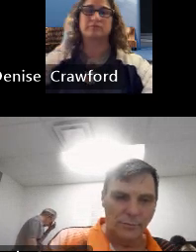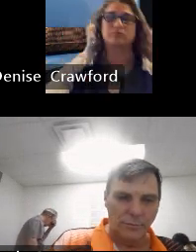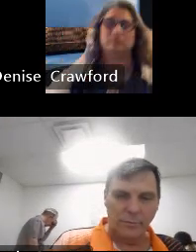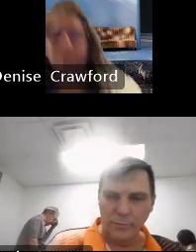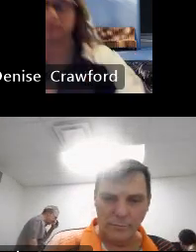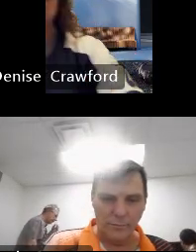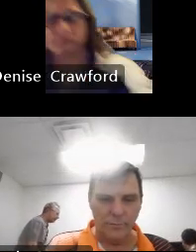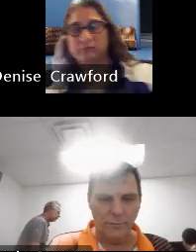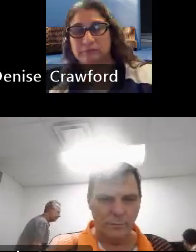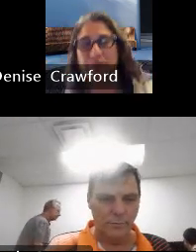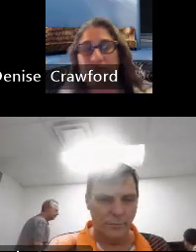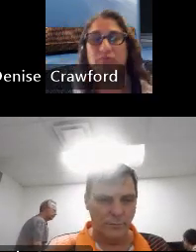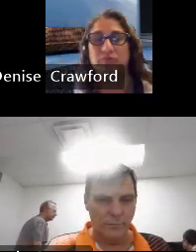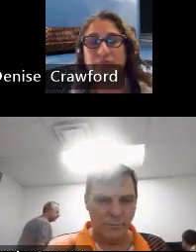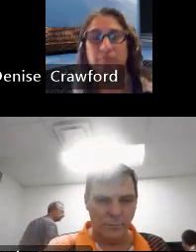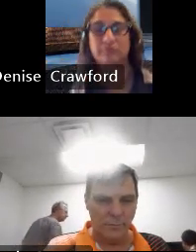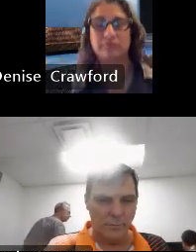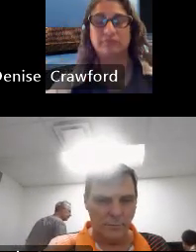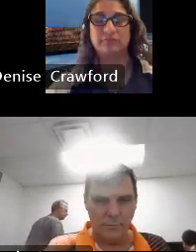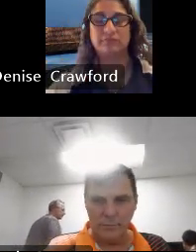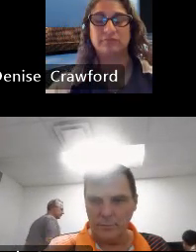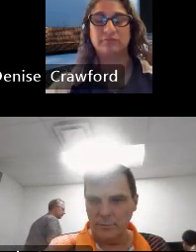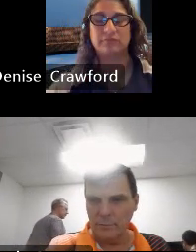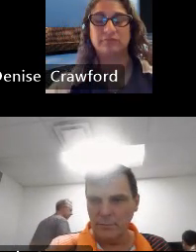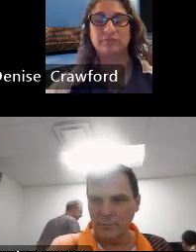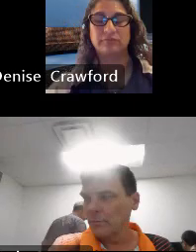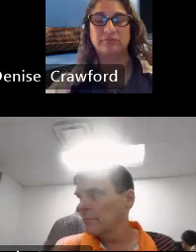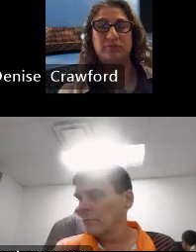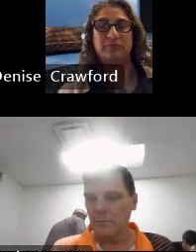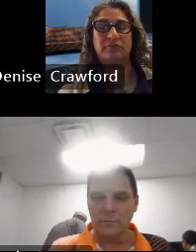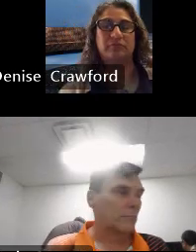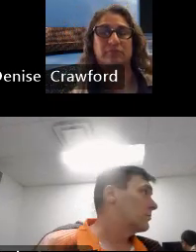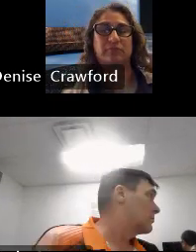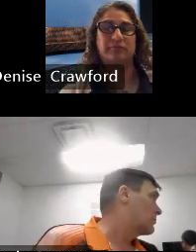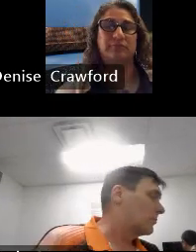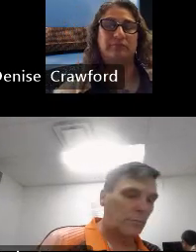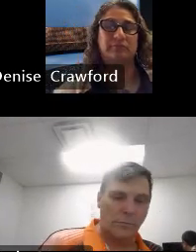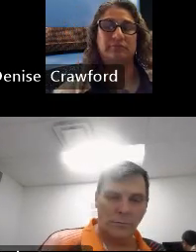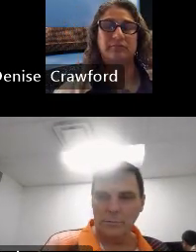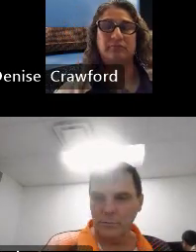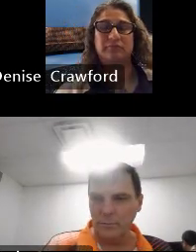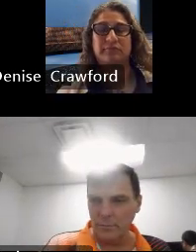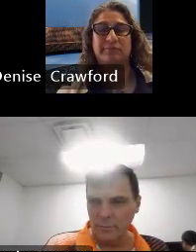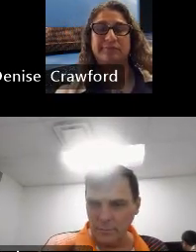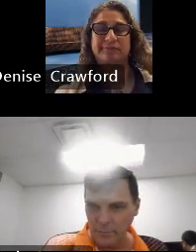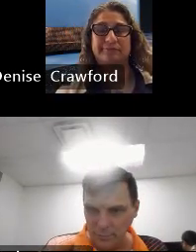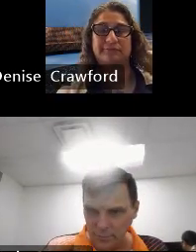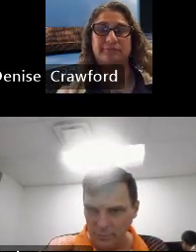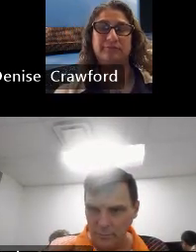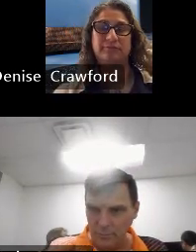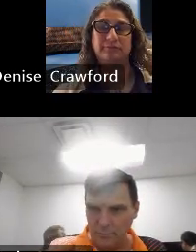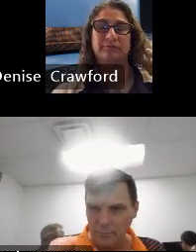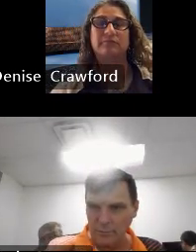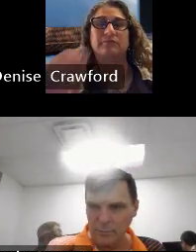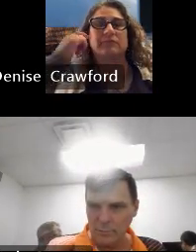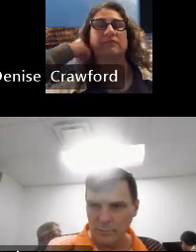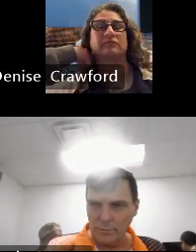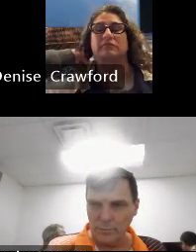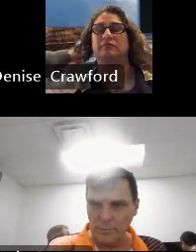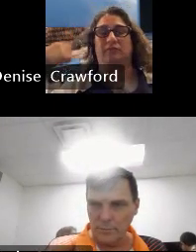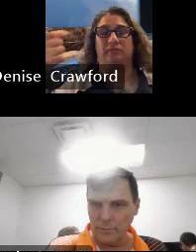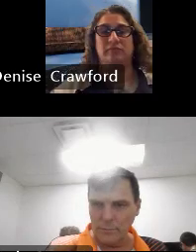All right. Well, it looks like it is officially 12:02. So I want to get us going. Again, thank you so much for everyone